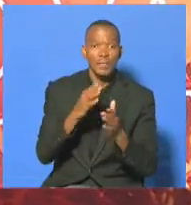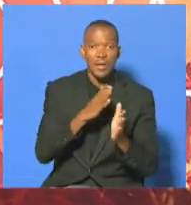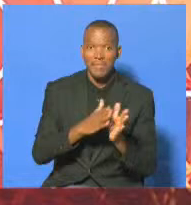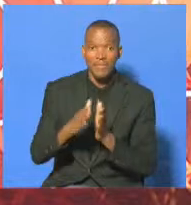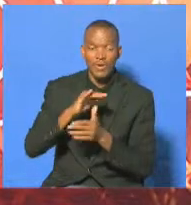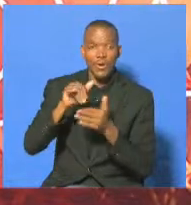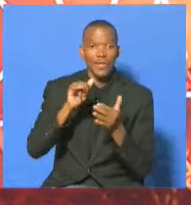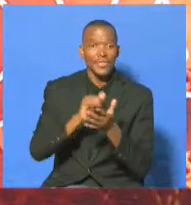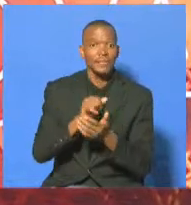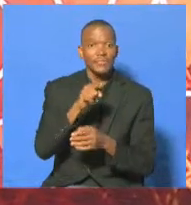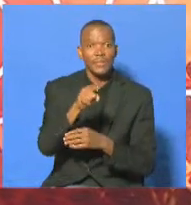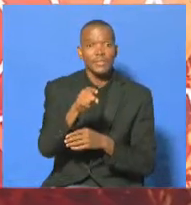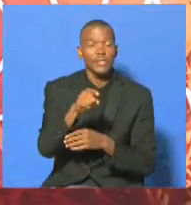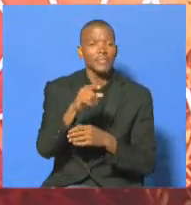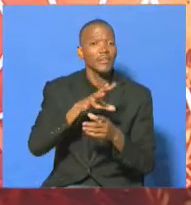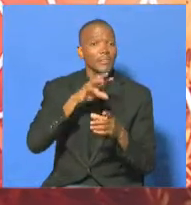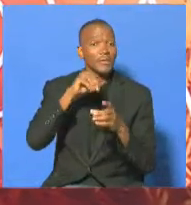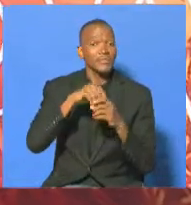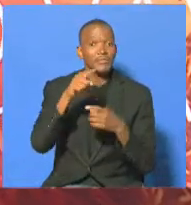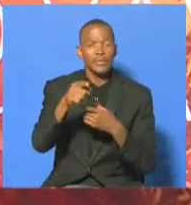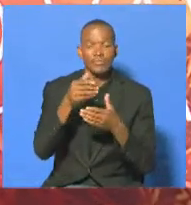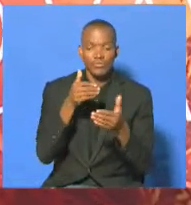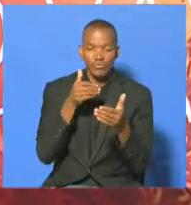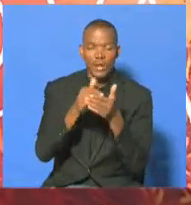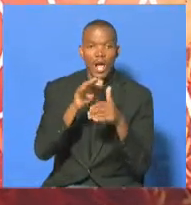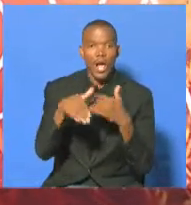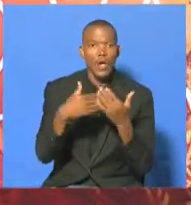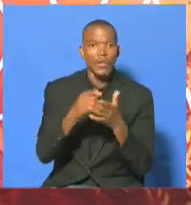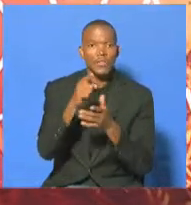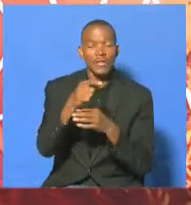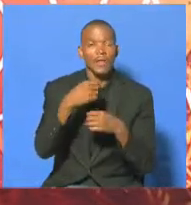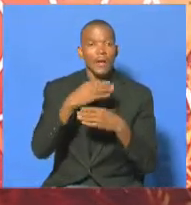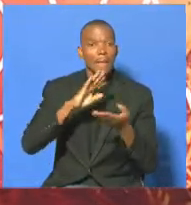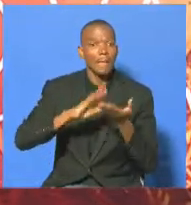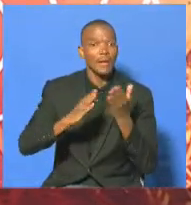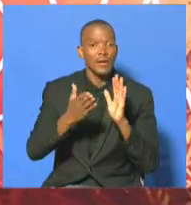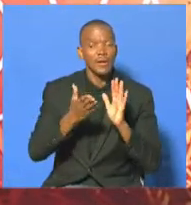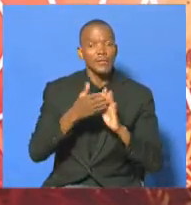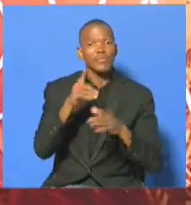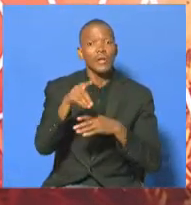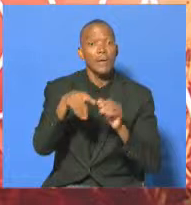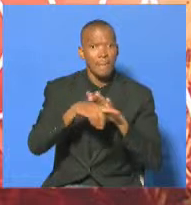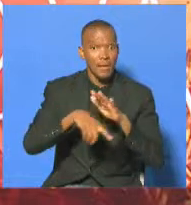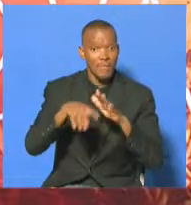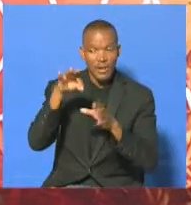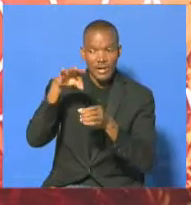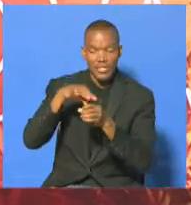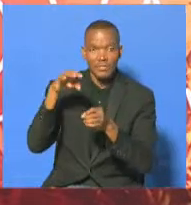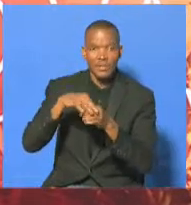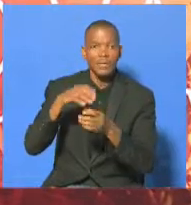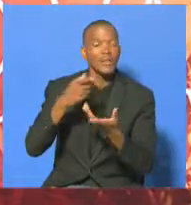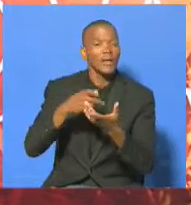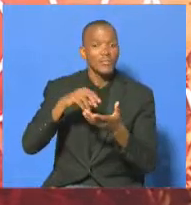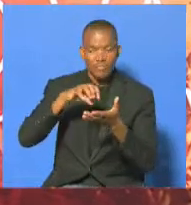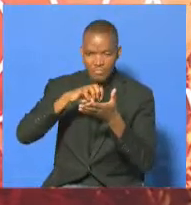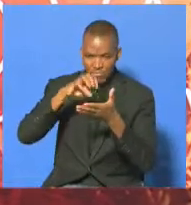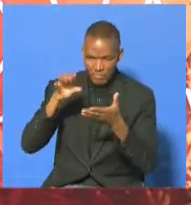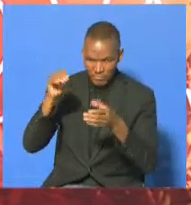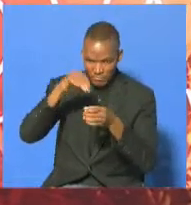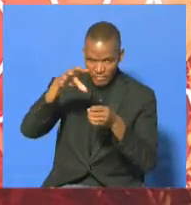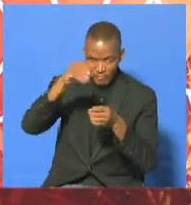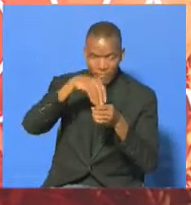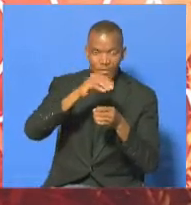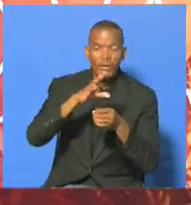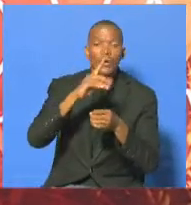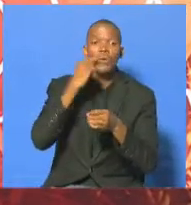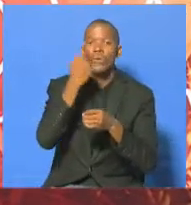they are getting very close to now calling a date, yeah, primary election. A vetting process ilione